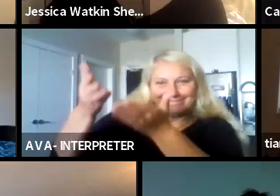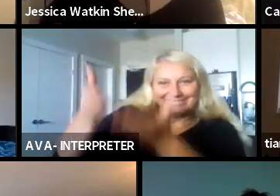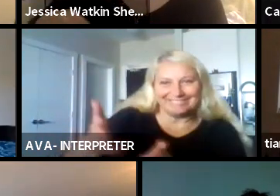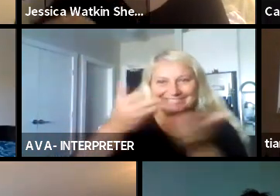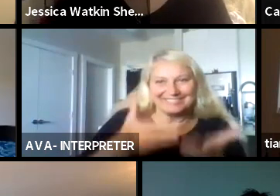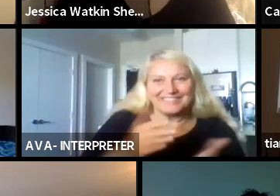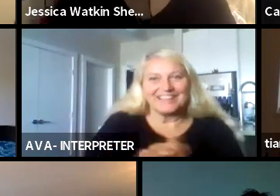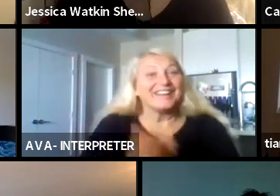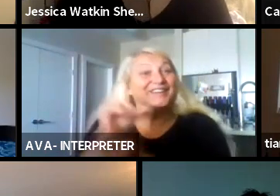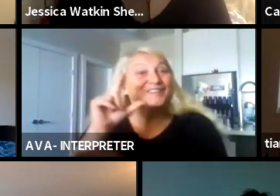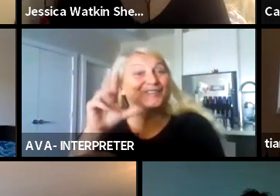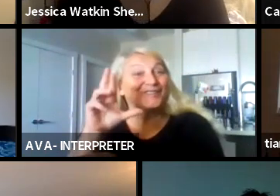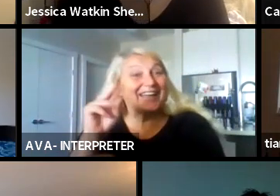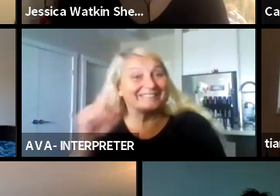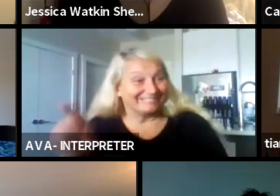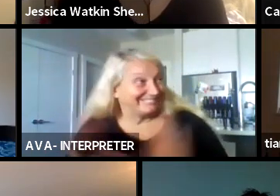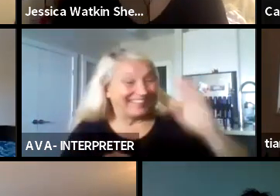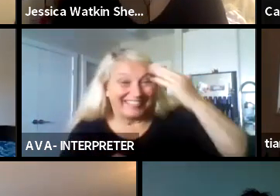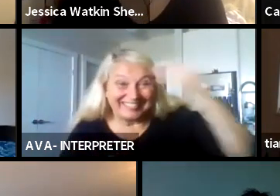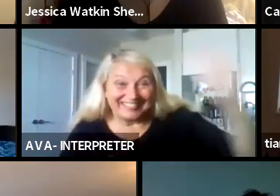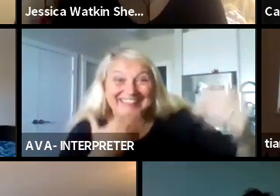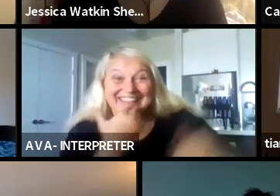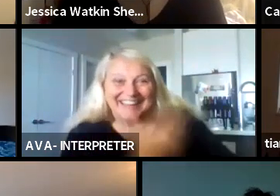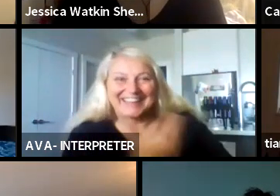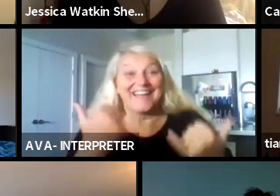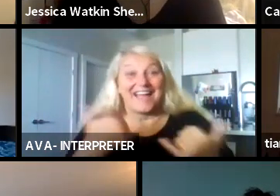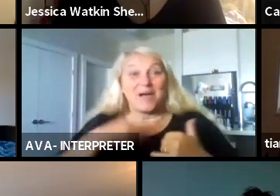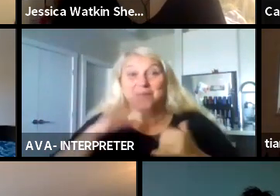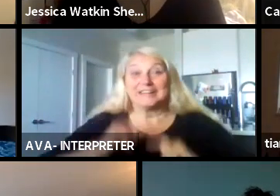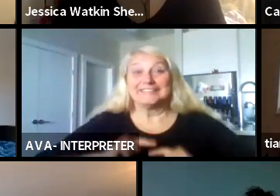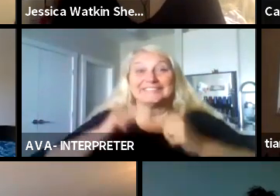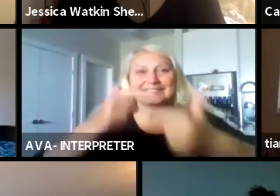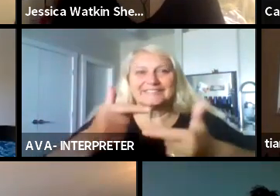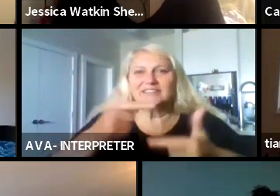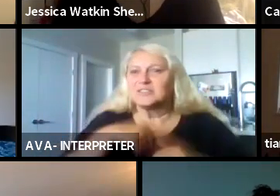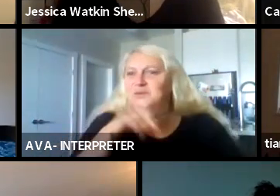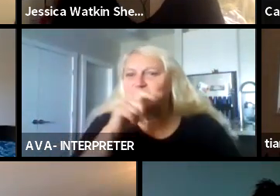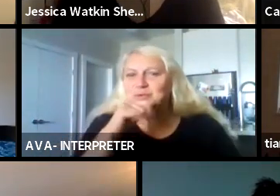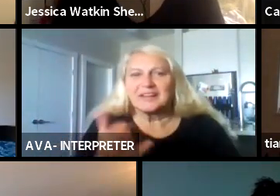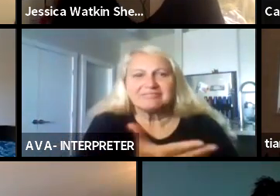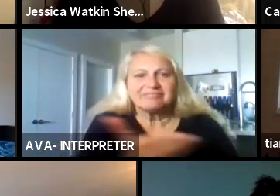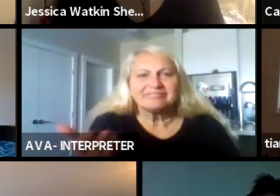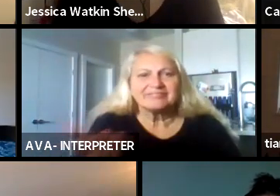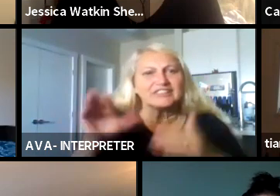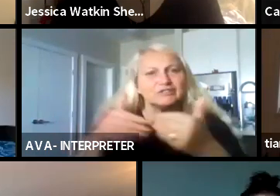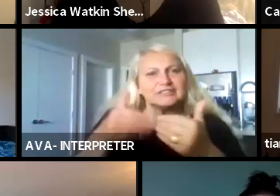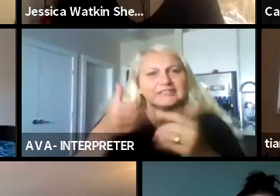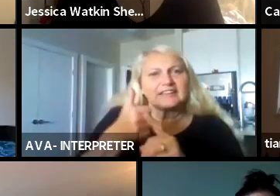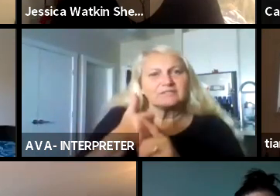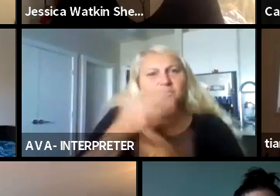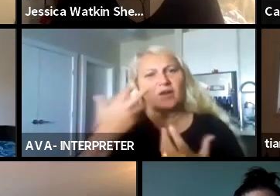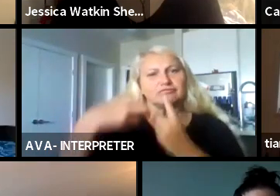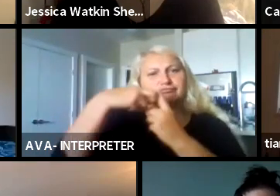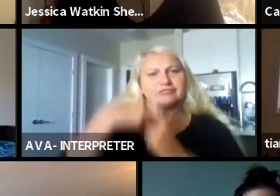Thank you, Rue, and I will now hand it back to somebody else. Who would like to introduce themselves now? Who would like to have a check-in now?